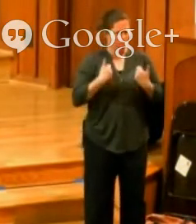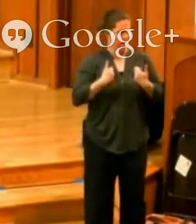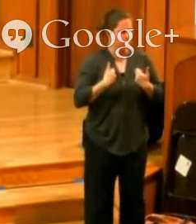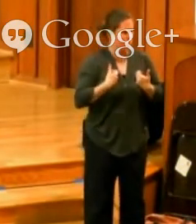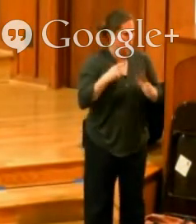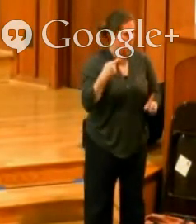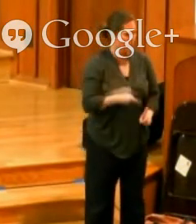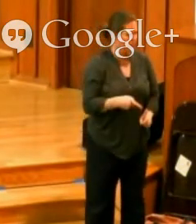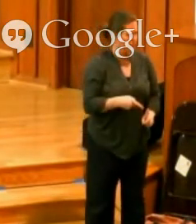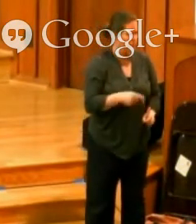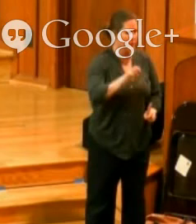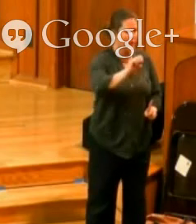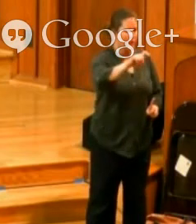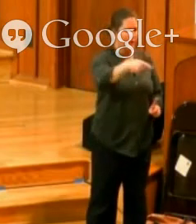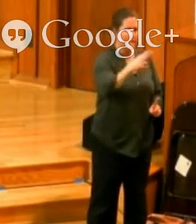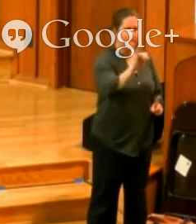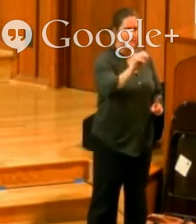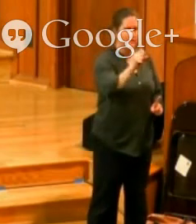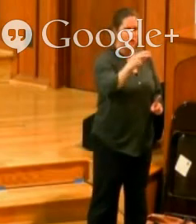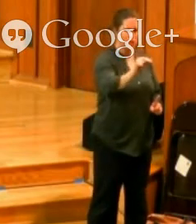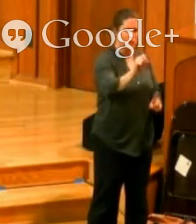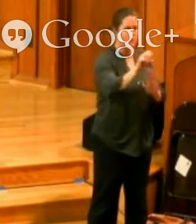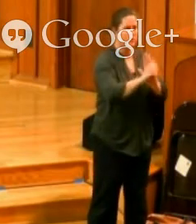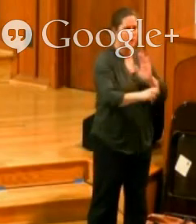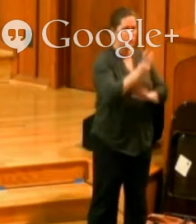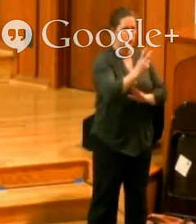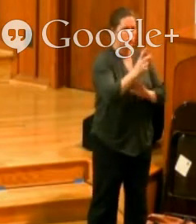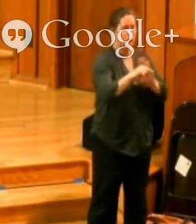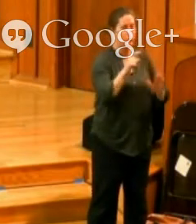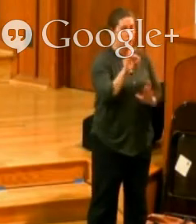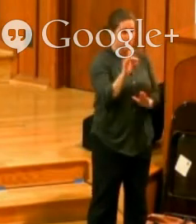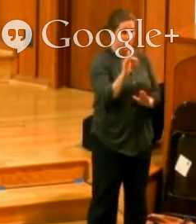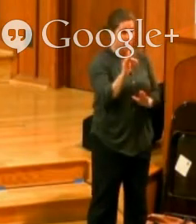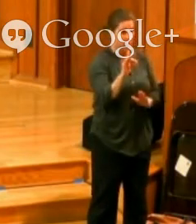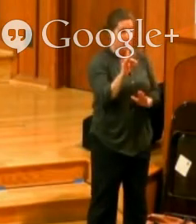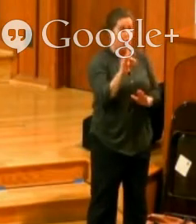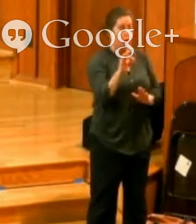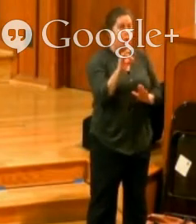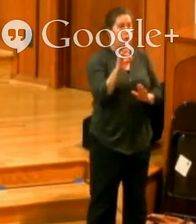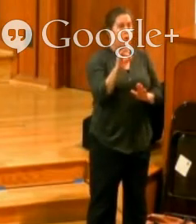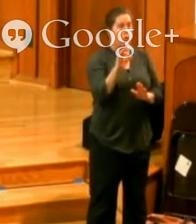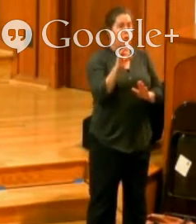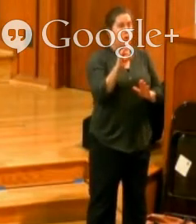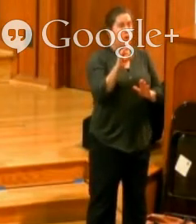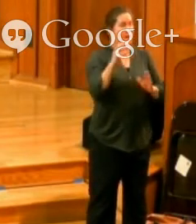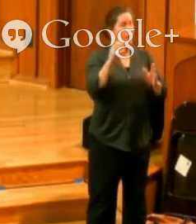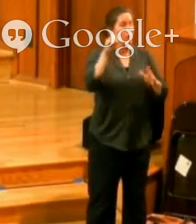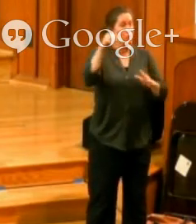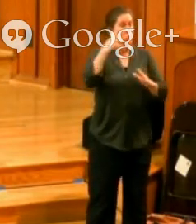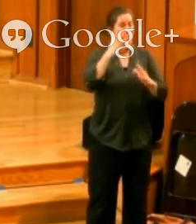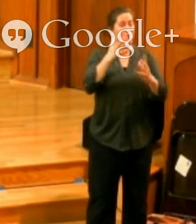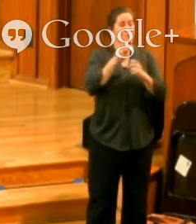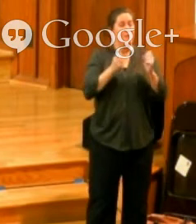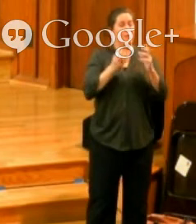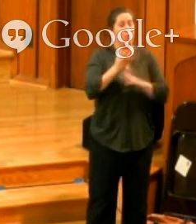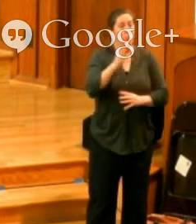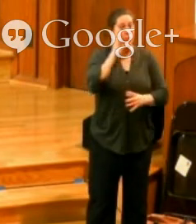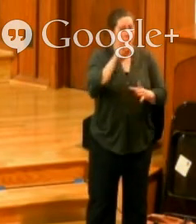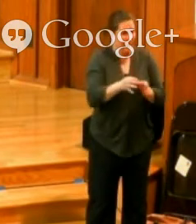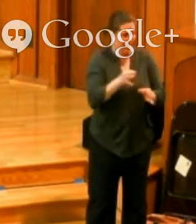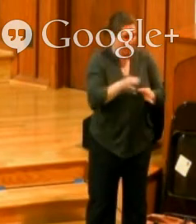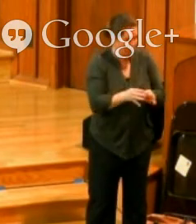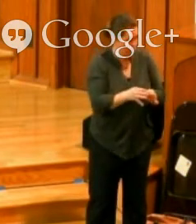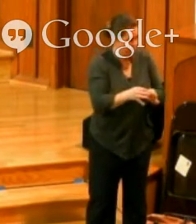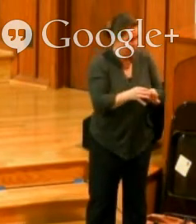of Ephesians chapter 2, verse 8 and 9. It says, by grace you have been saved through what? Faith, and not of yourselves, it is the gift of